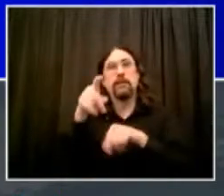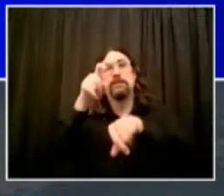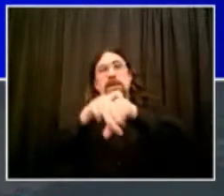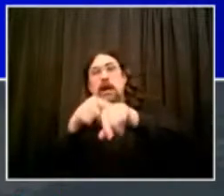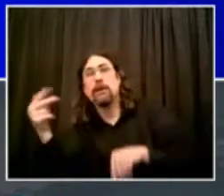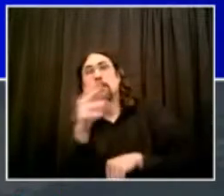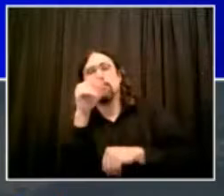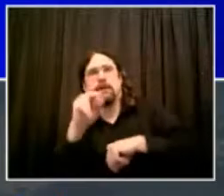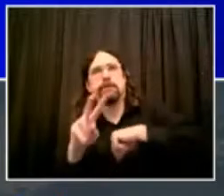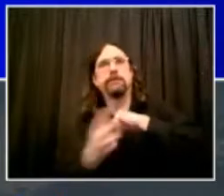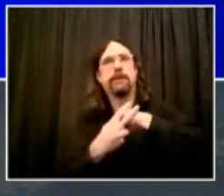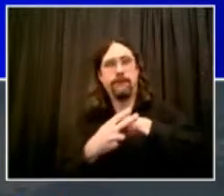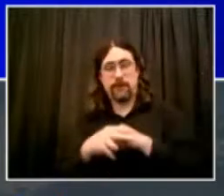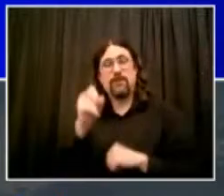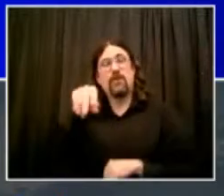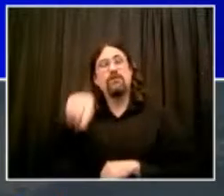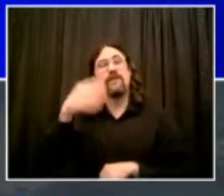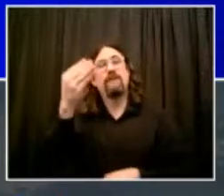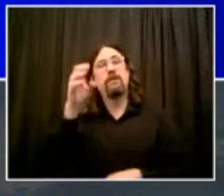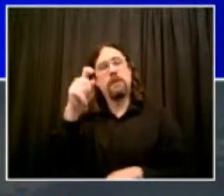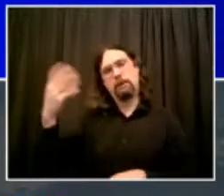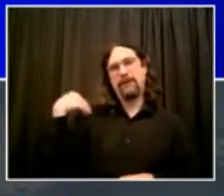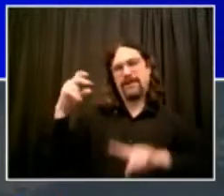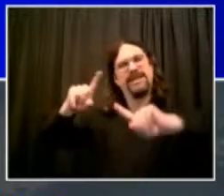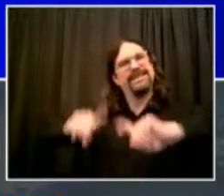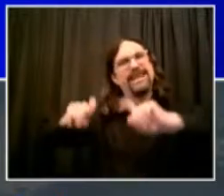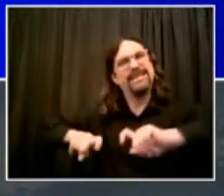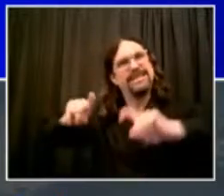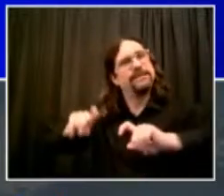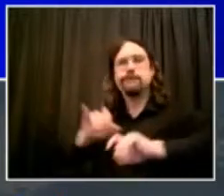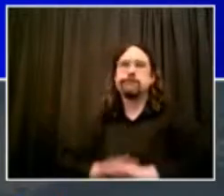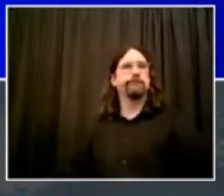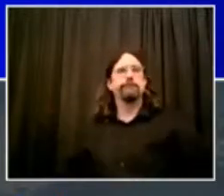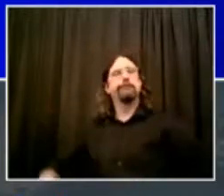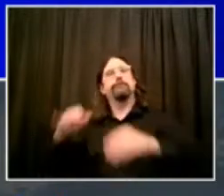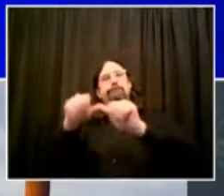Now let's talk about another important way that people get around, the Staten Island Ferry.